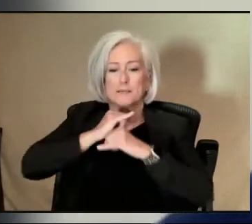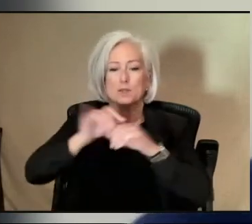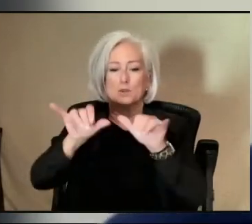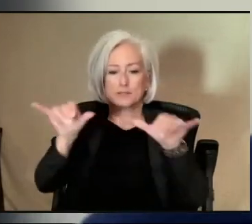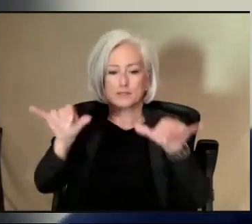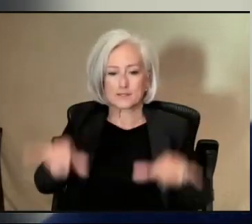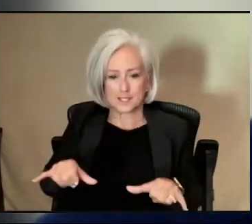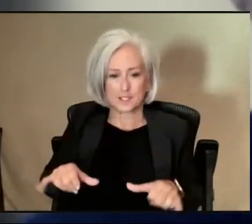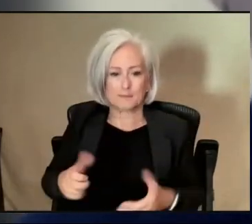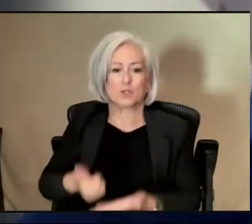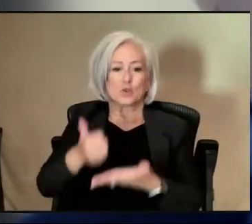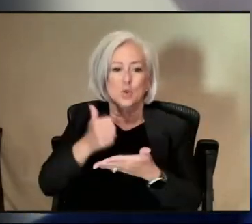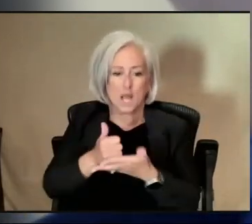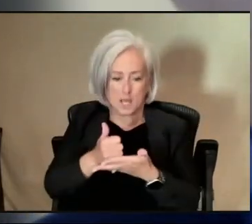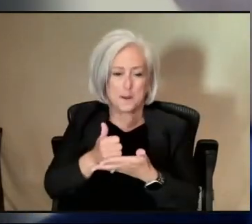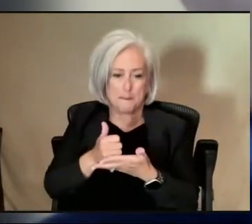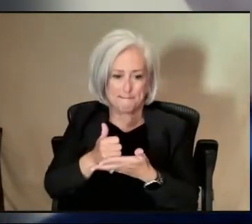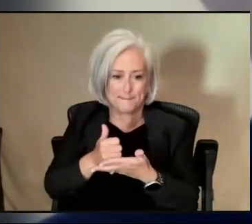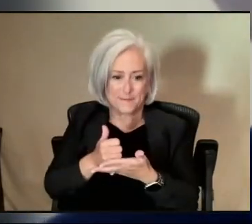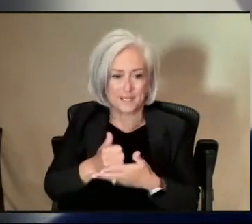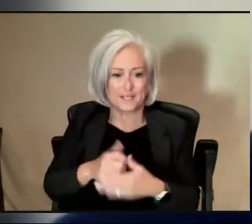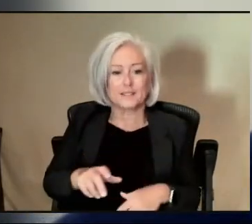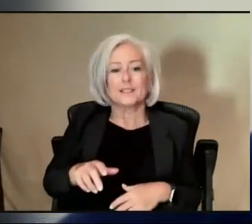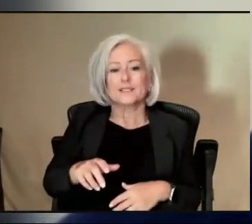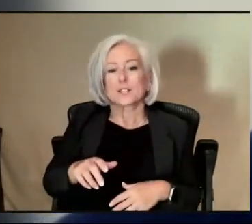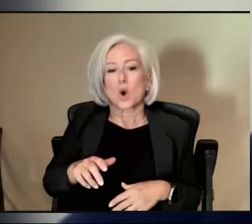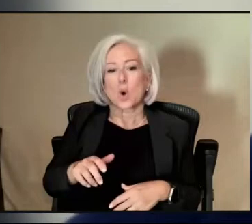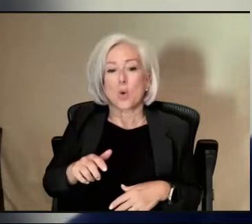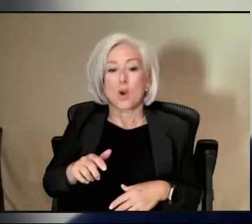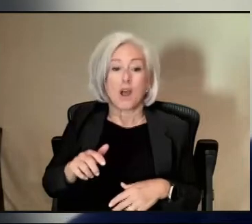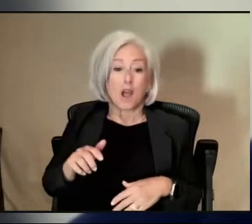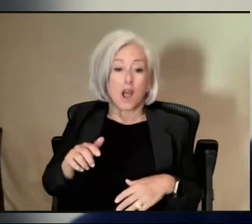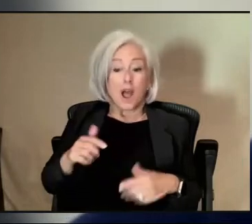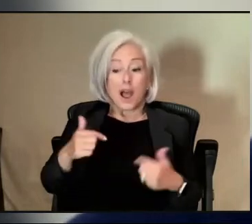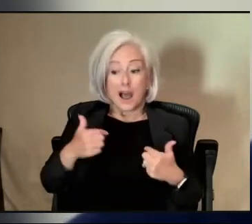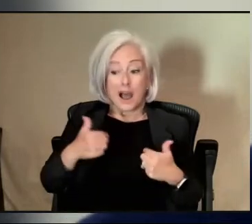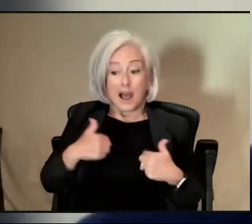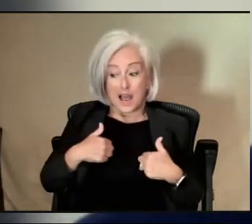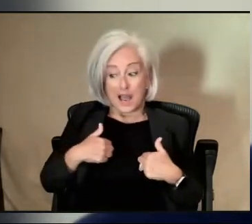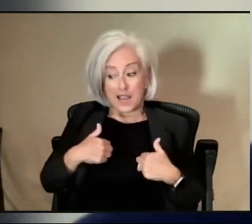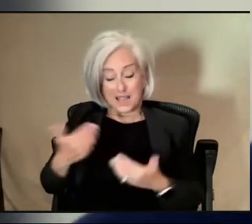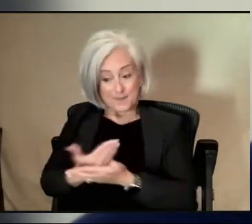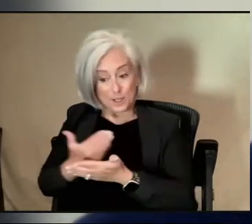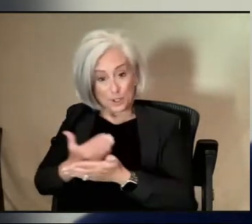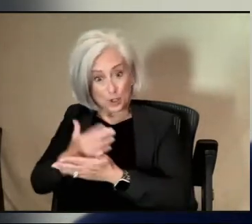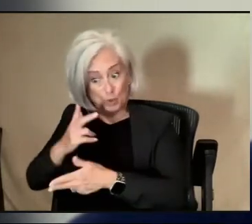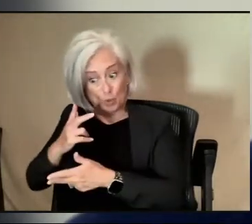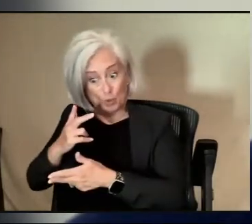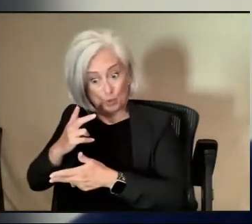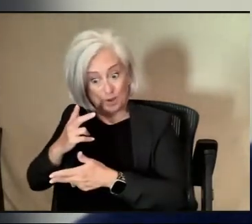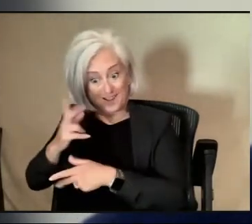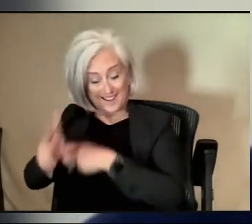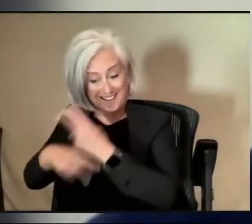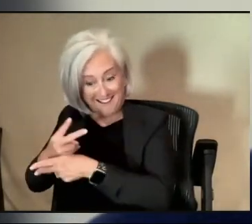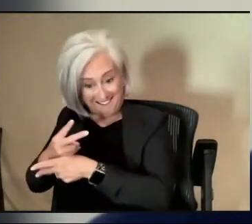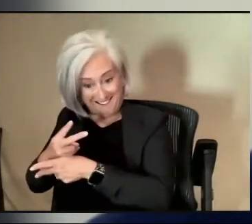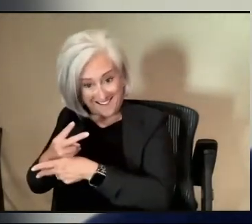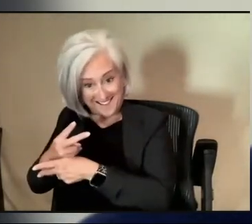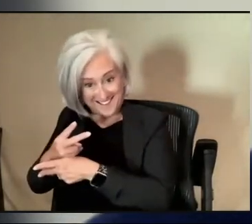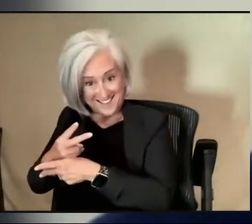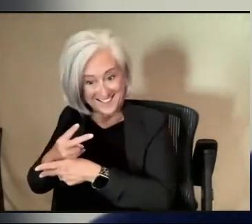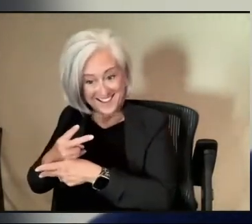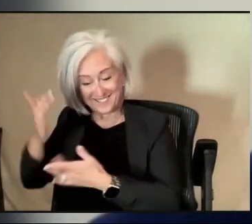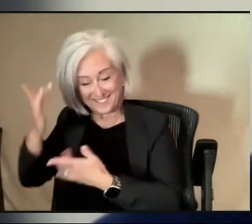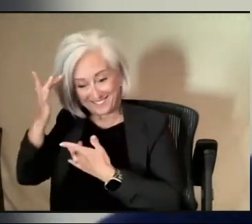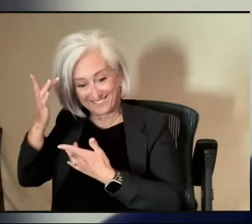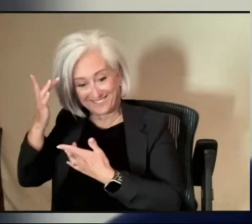I'm a younger son that I look a lot like it, but I'm not exactly the one, but I got enough antibody stuck to me, I